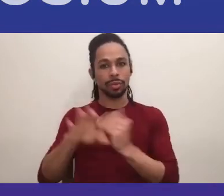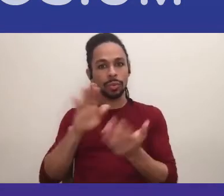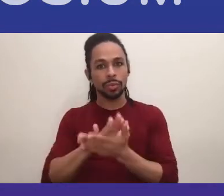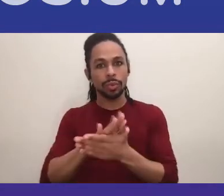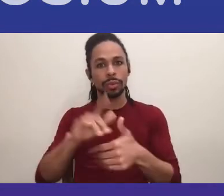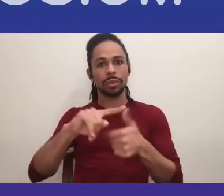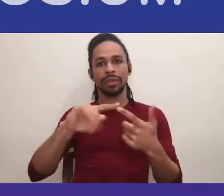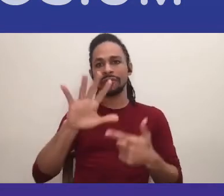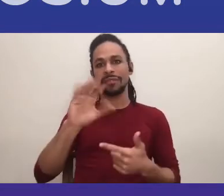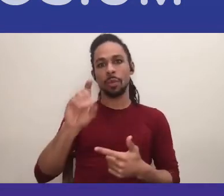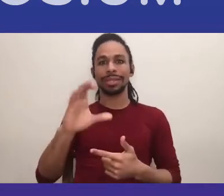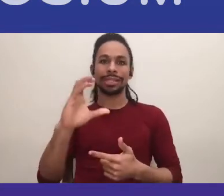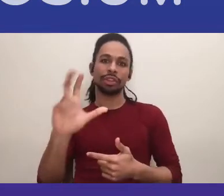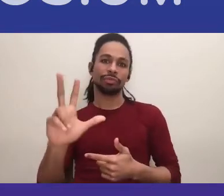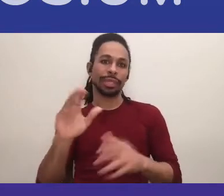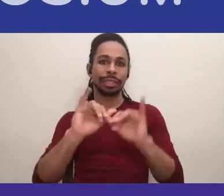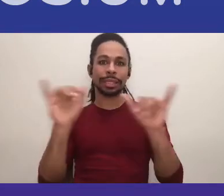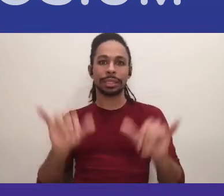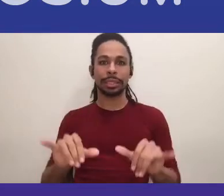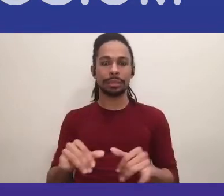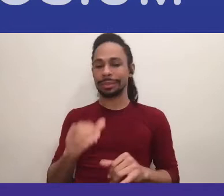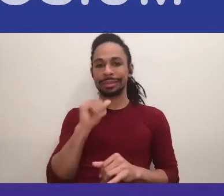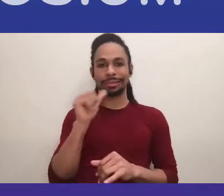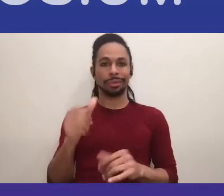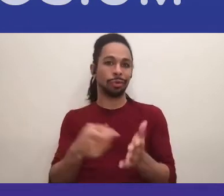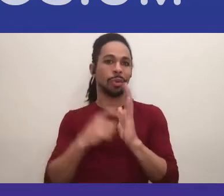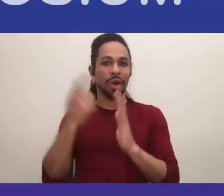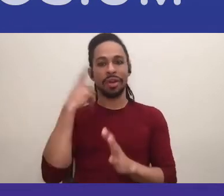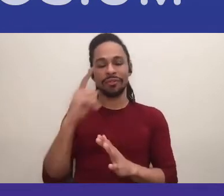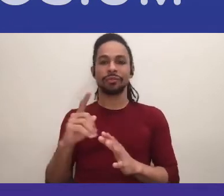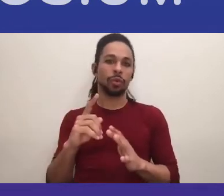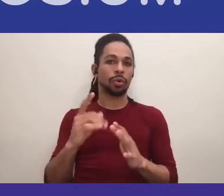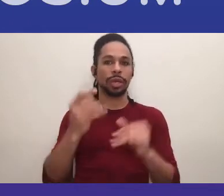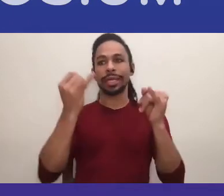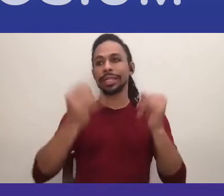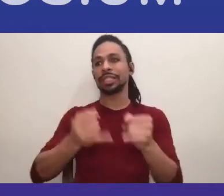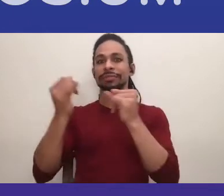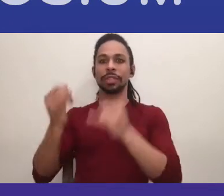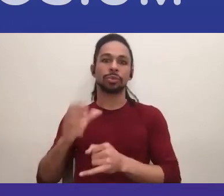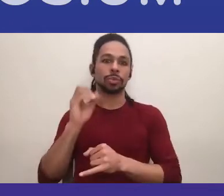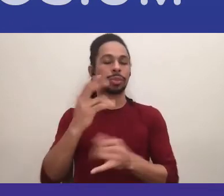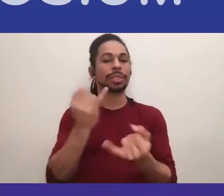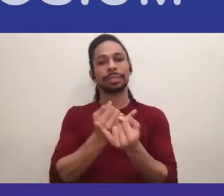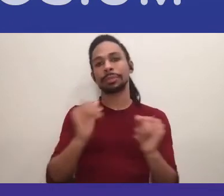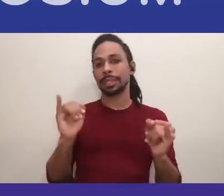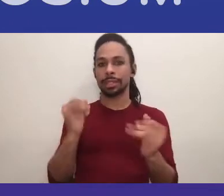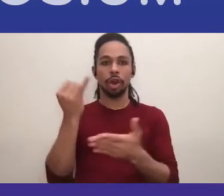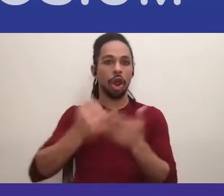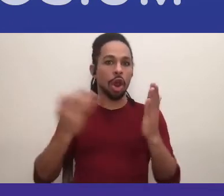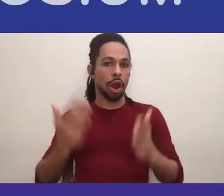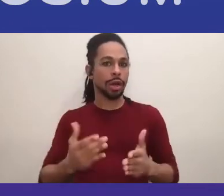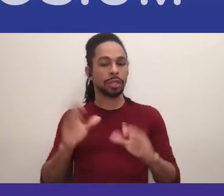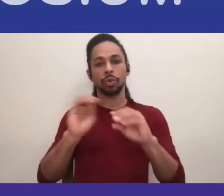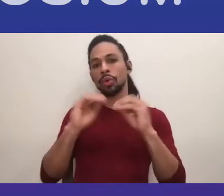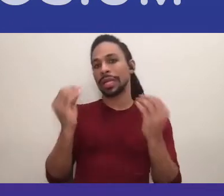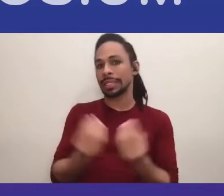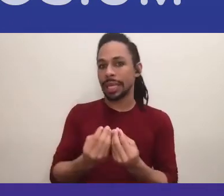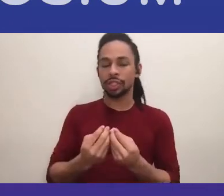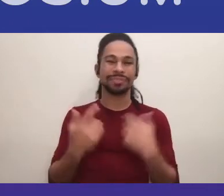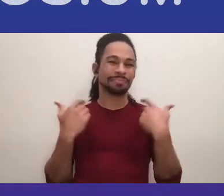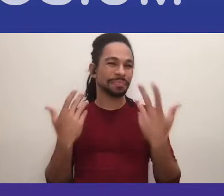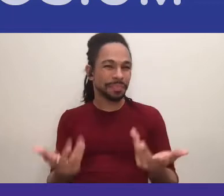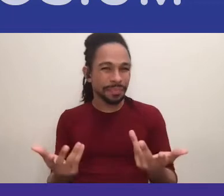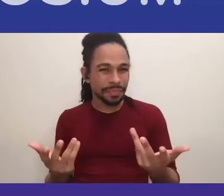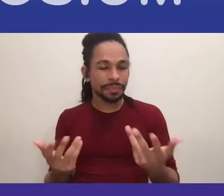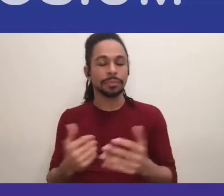system, not required for individual or independent artist organizations,